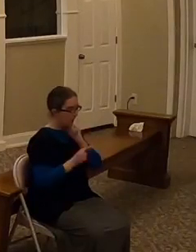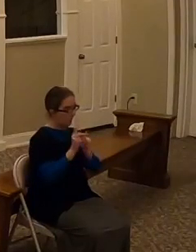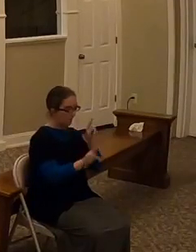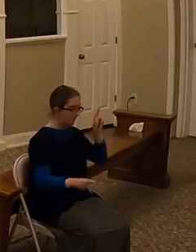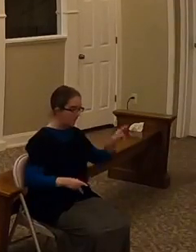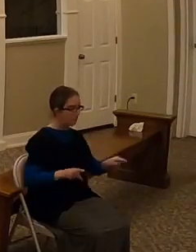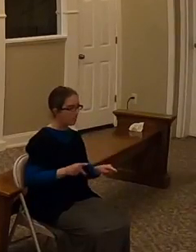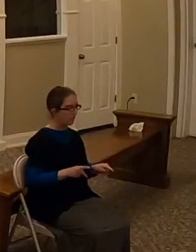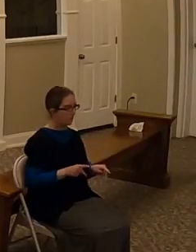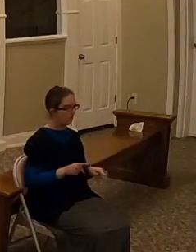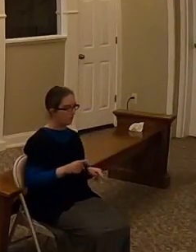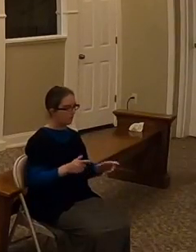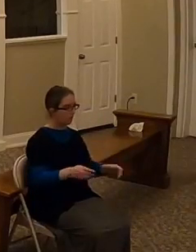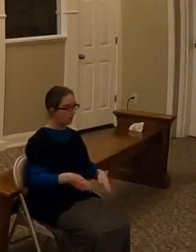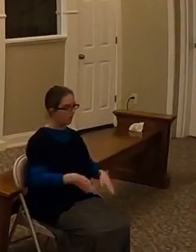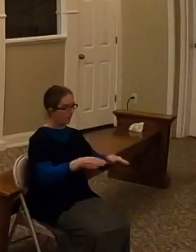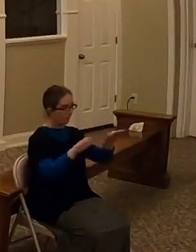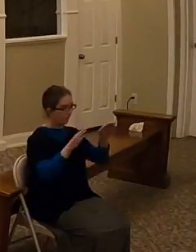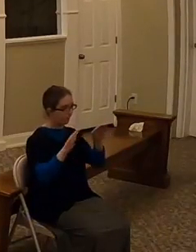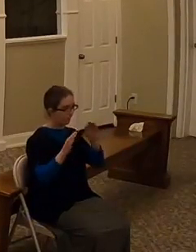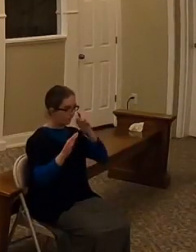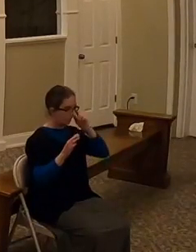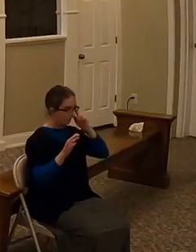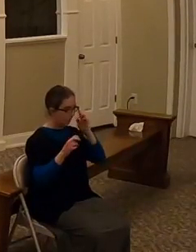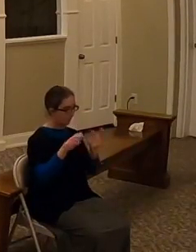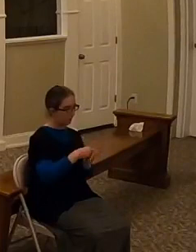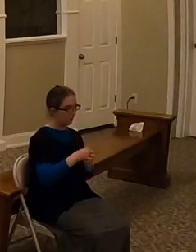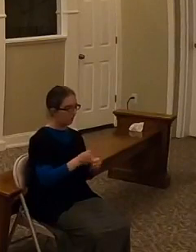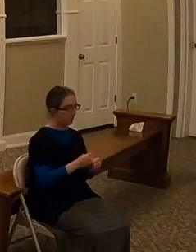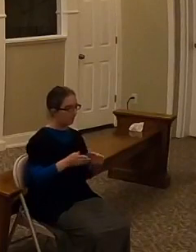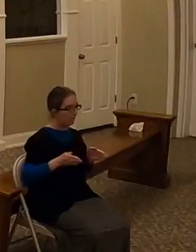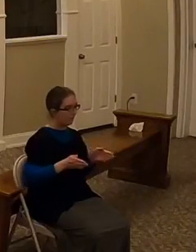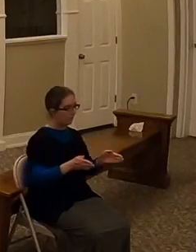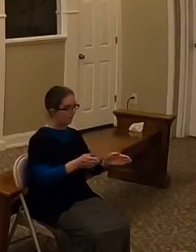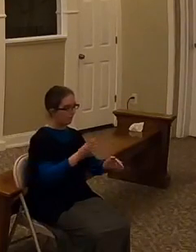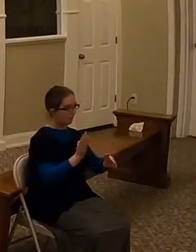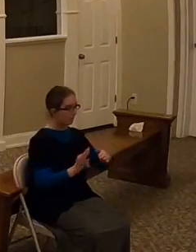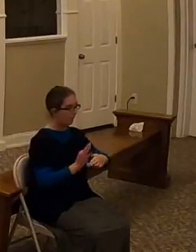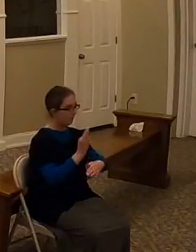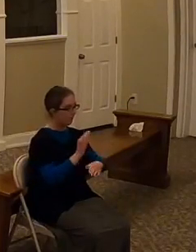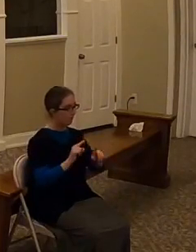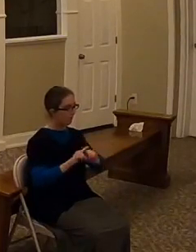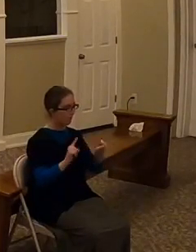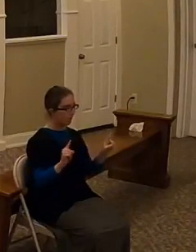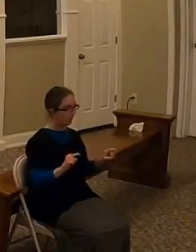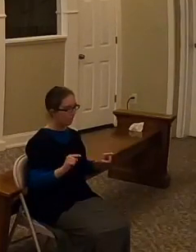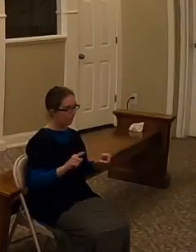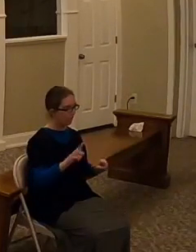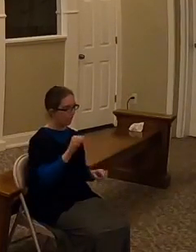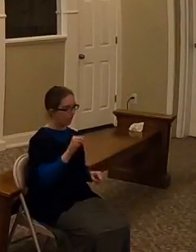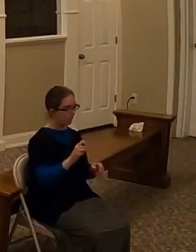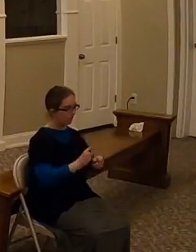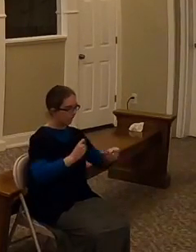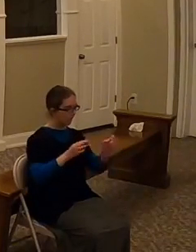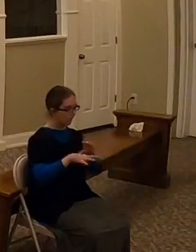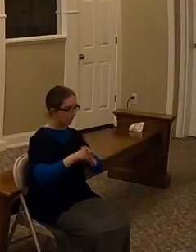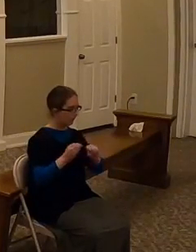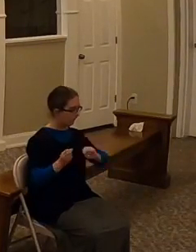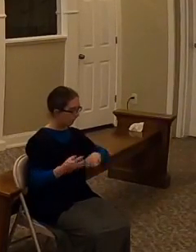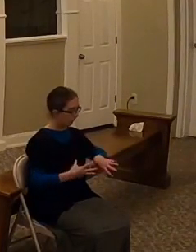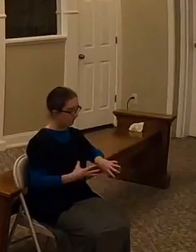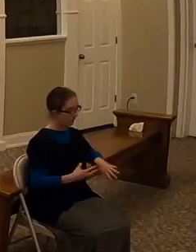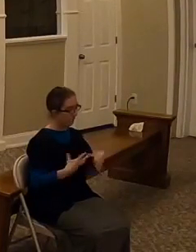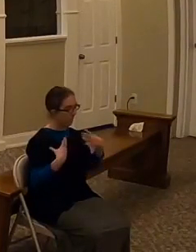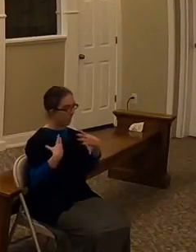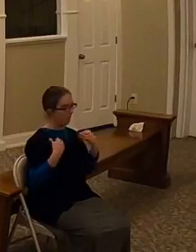people. Wherefore, lift up the hands which hang down the feeble knees, and make straight paths for your feet, lest that which is lame be turned out of the way, but let it